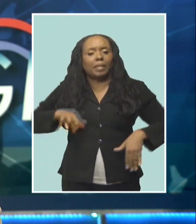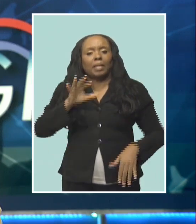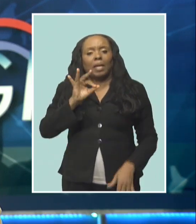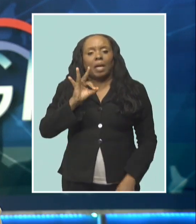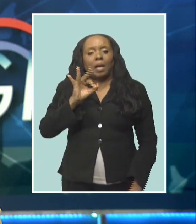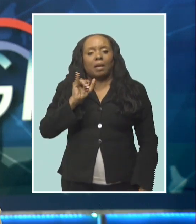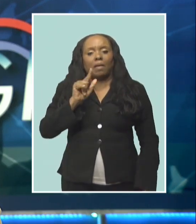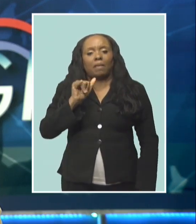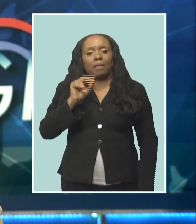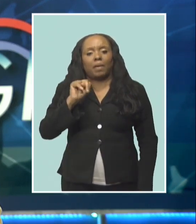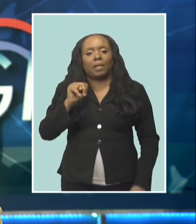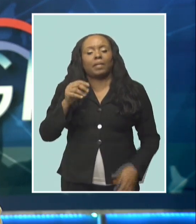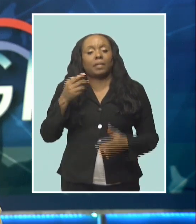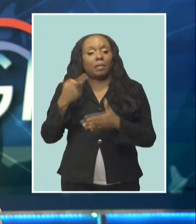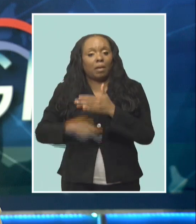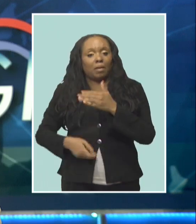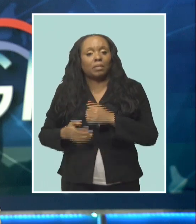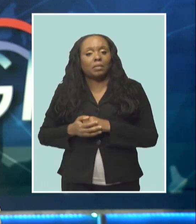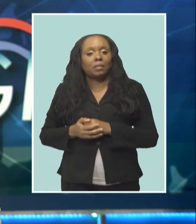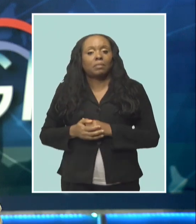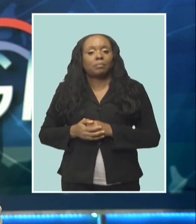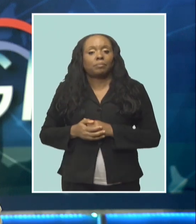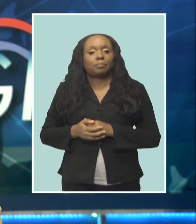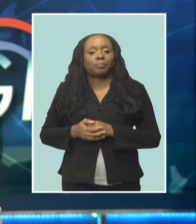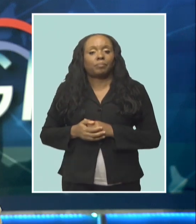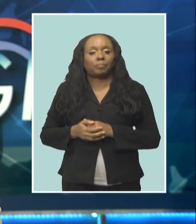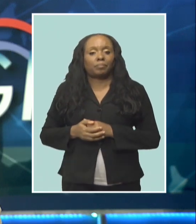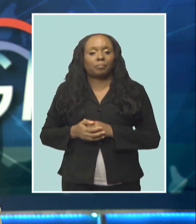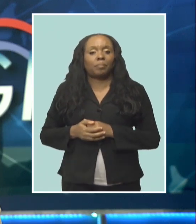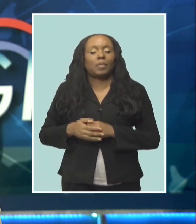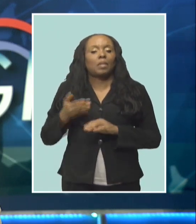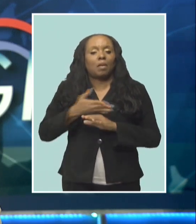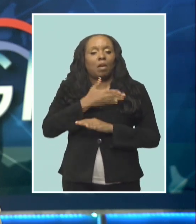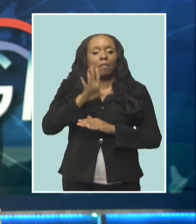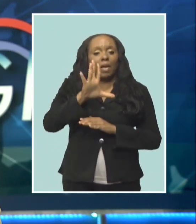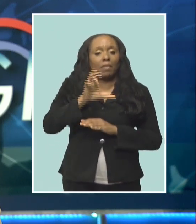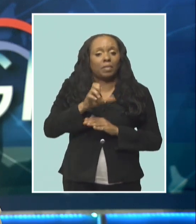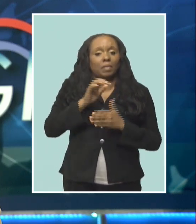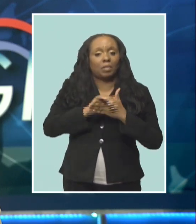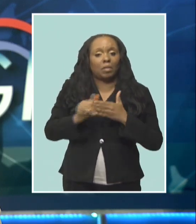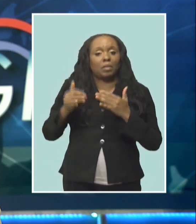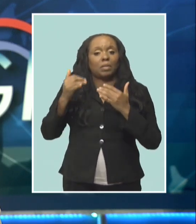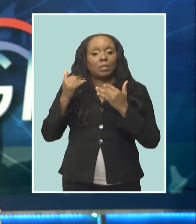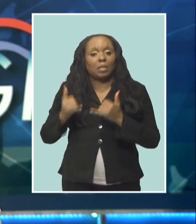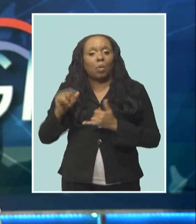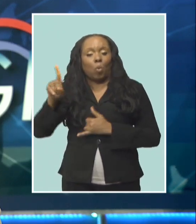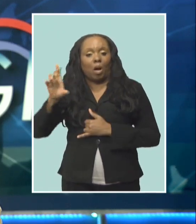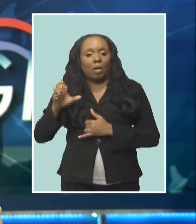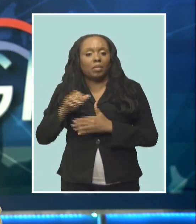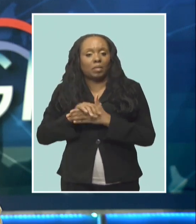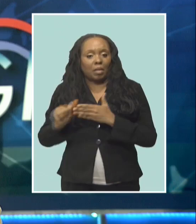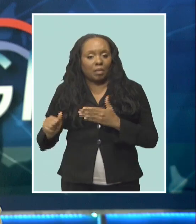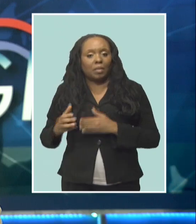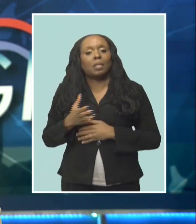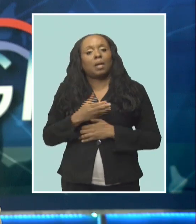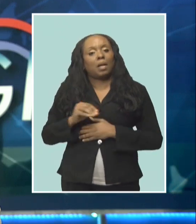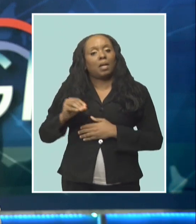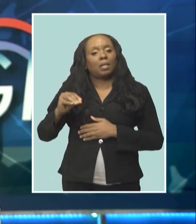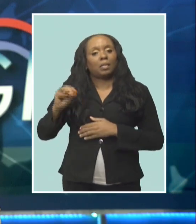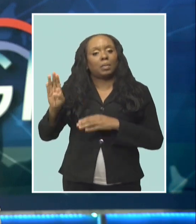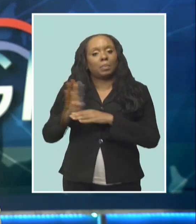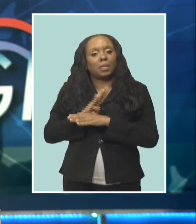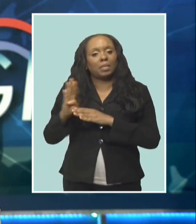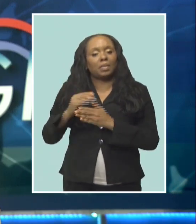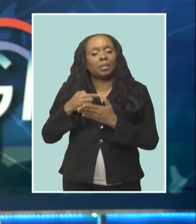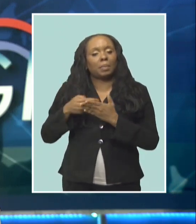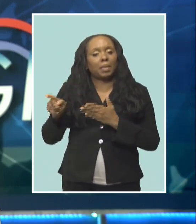from $500 to $100 and to $250 for corporate tax returns, with no future